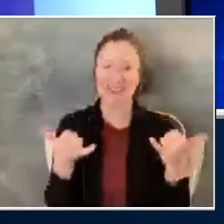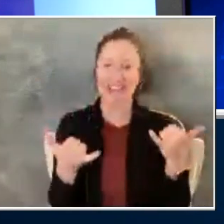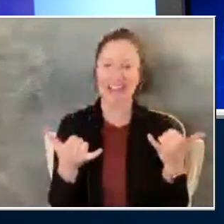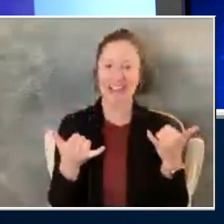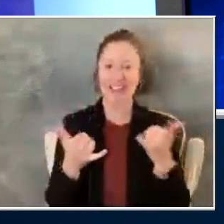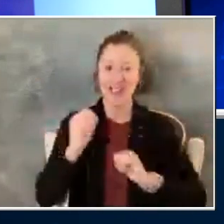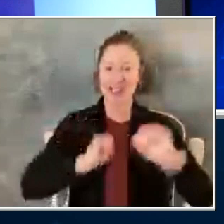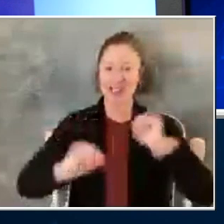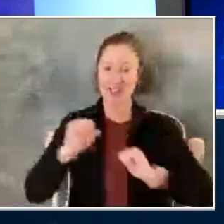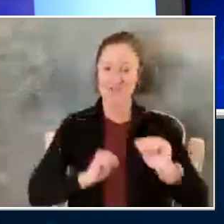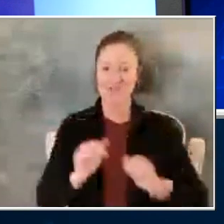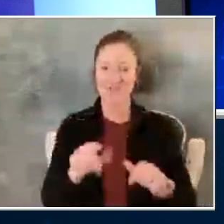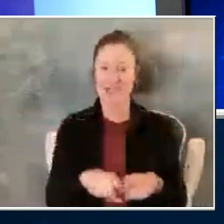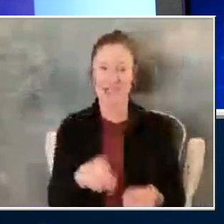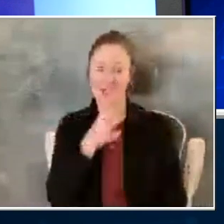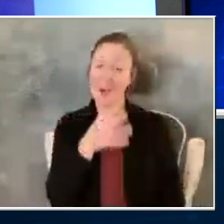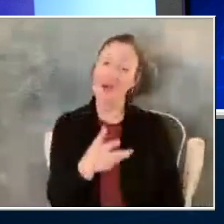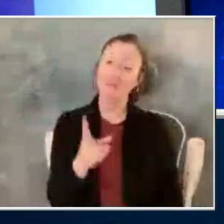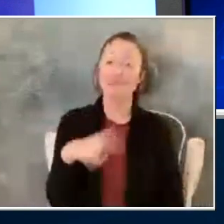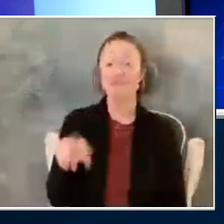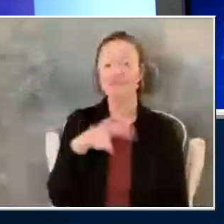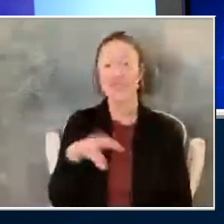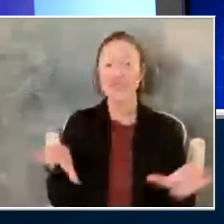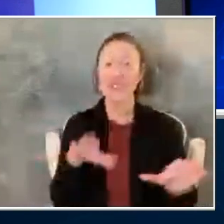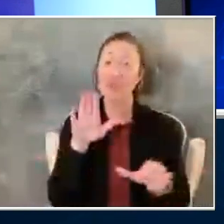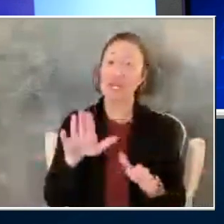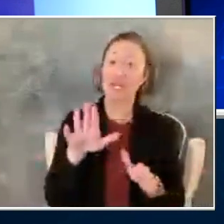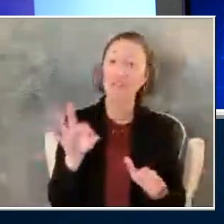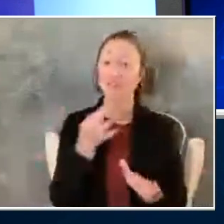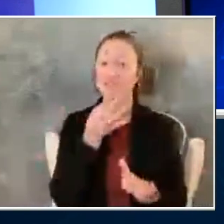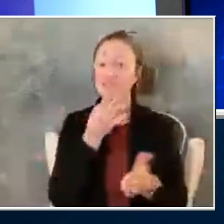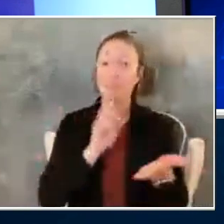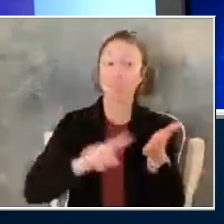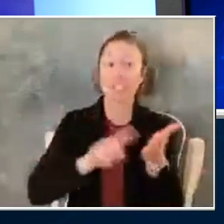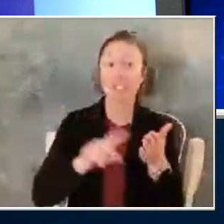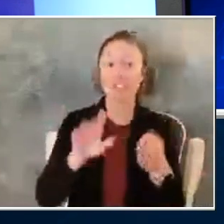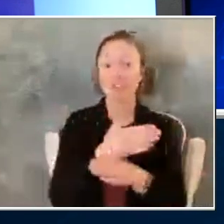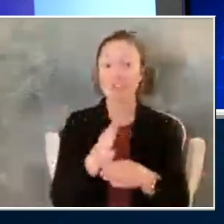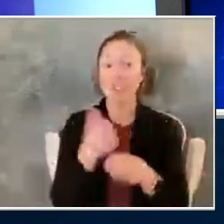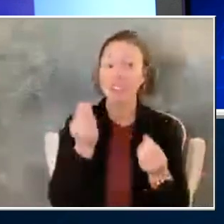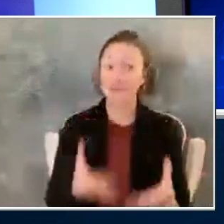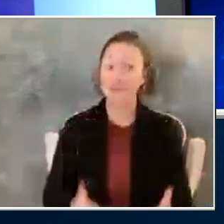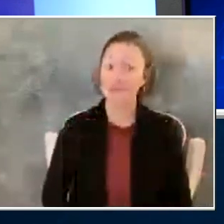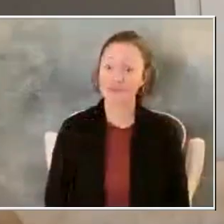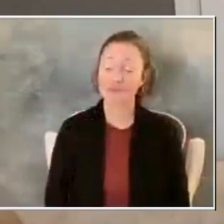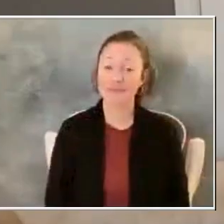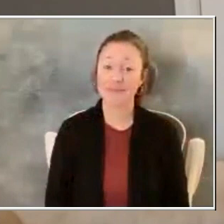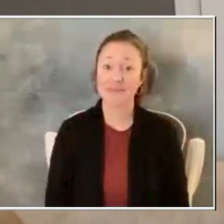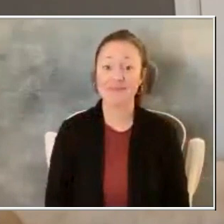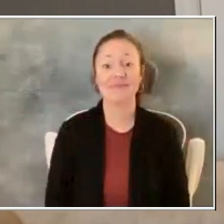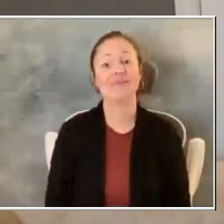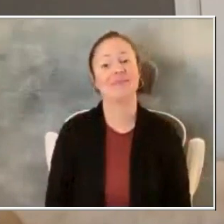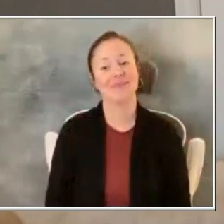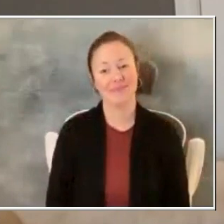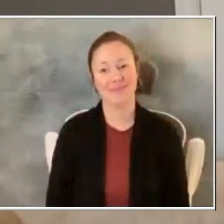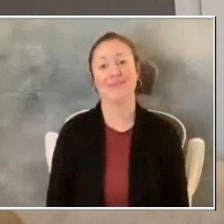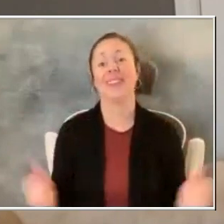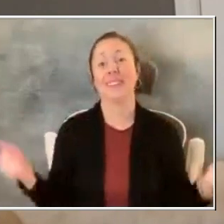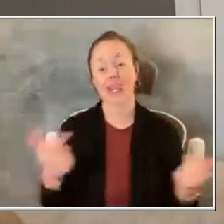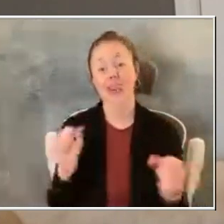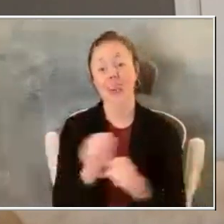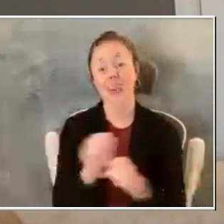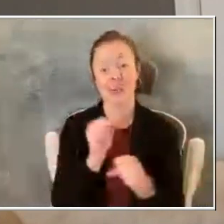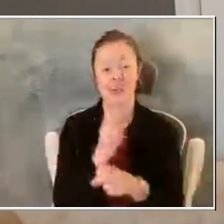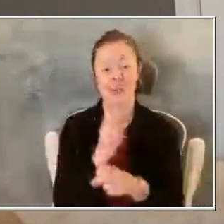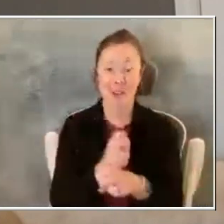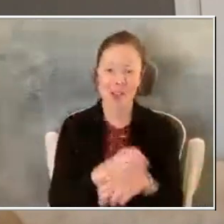just doing her thing and sharing her research and her information? Well, you know, they all work very hard. She has come